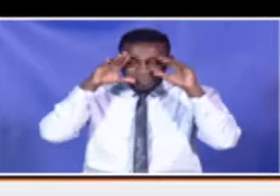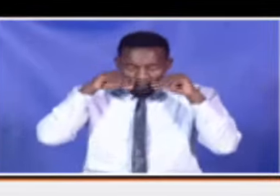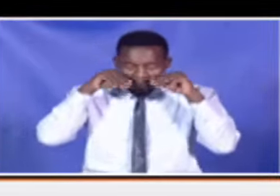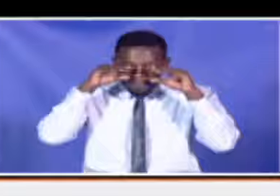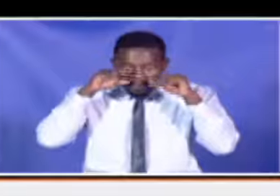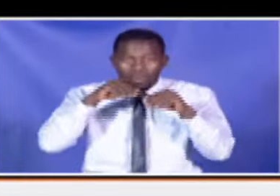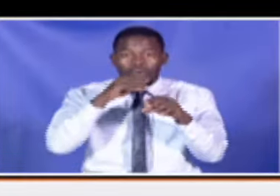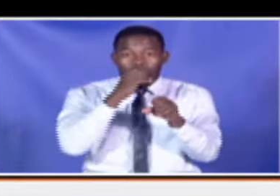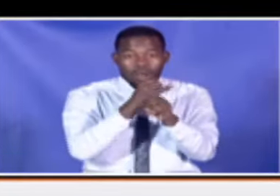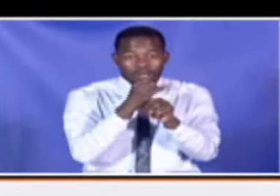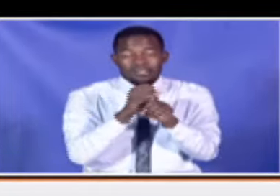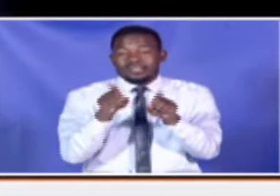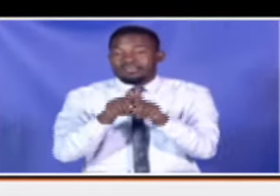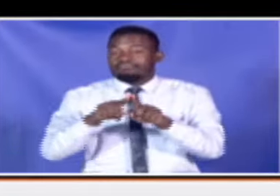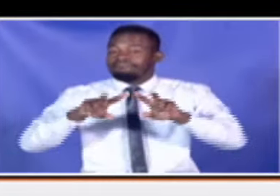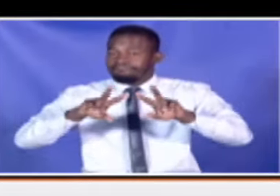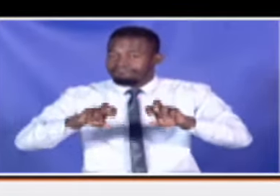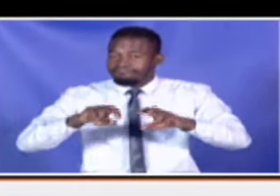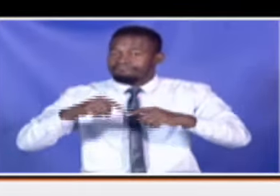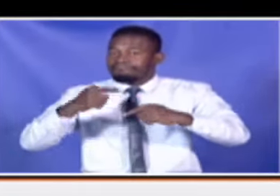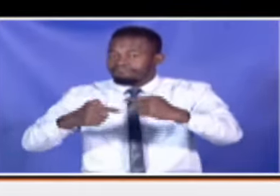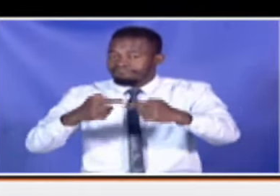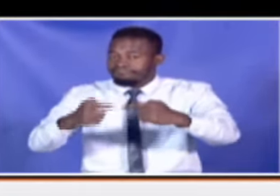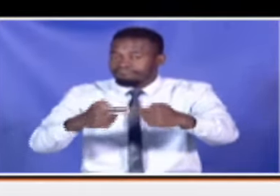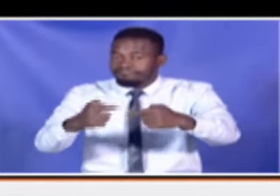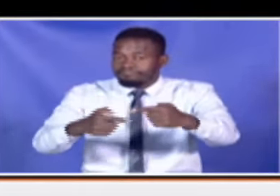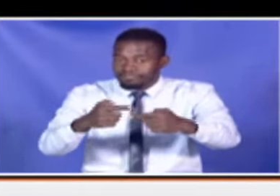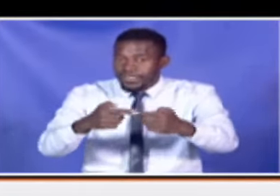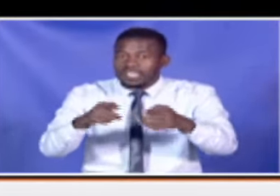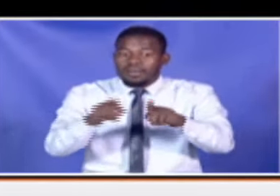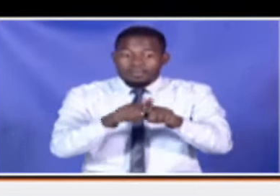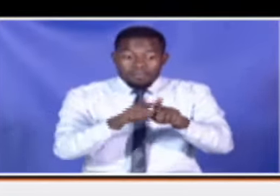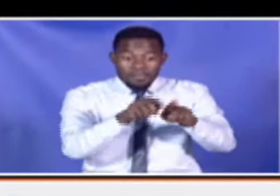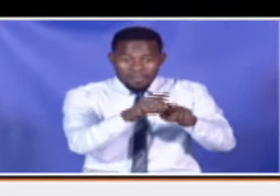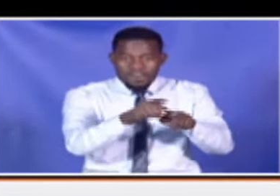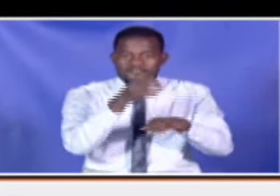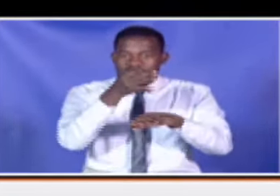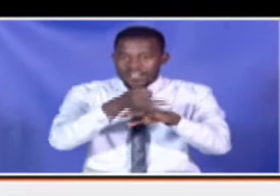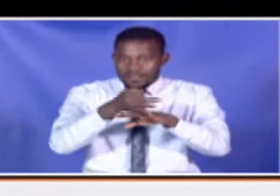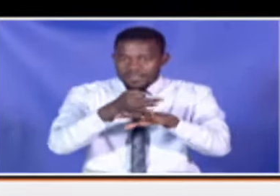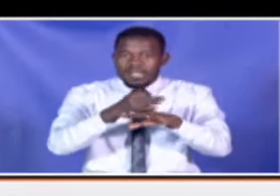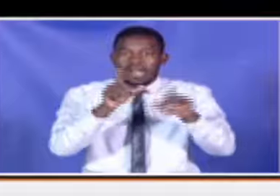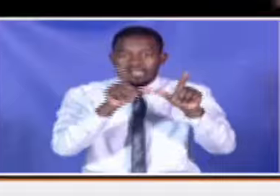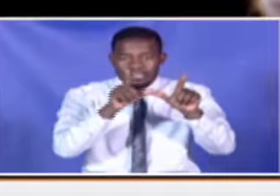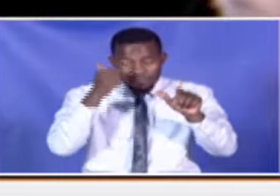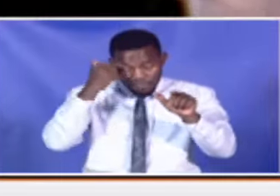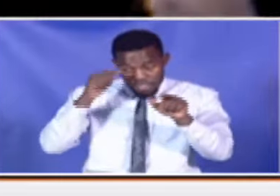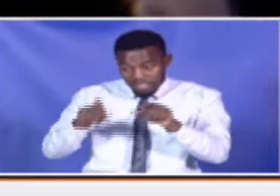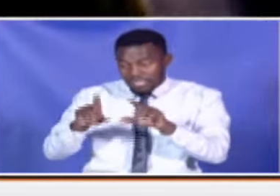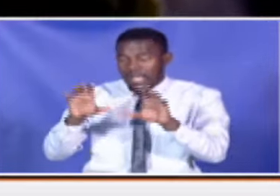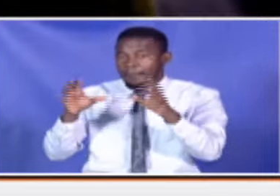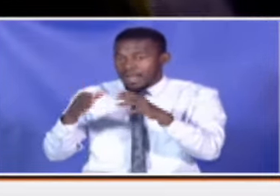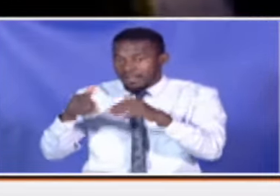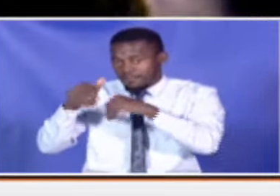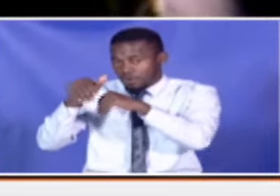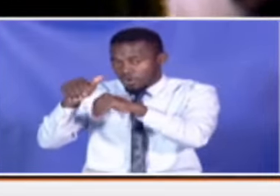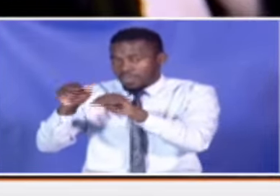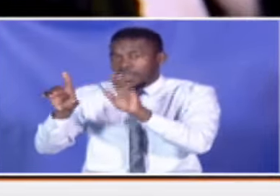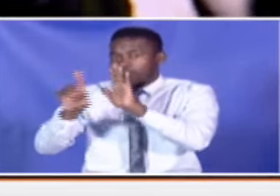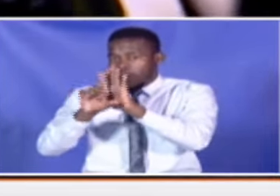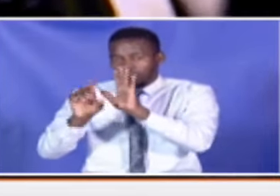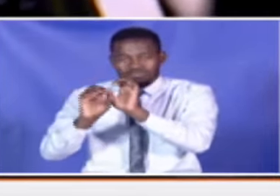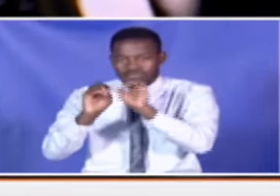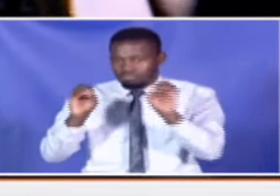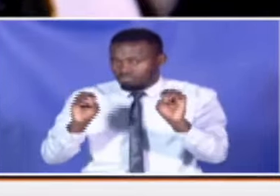Preliminary investigations have revealed they procedurally processed a license for the company that did not comply with regulations.